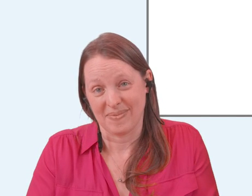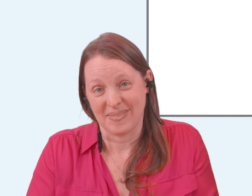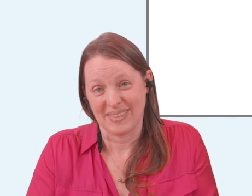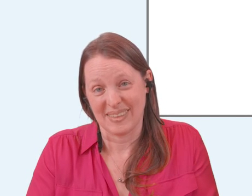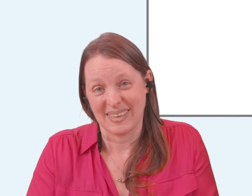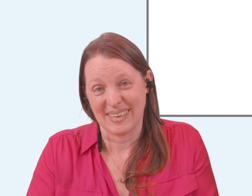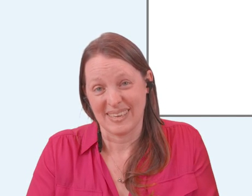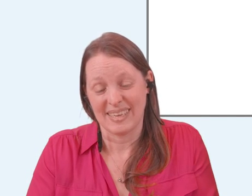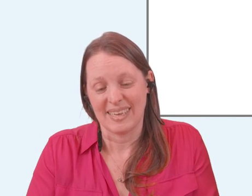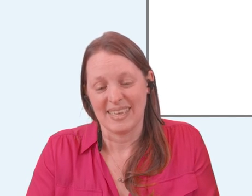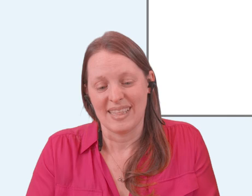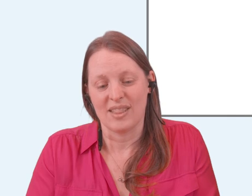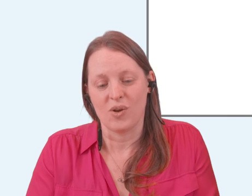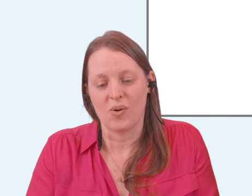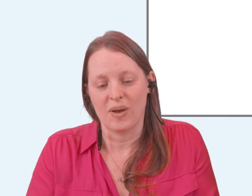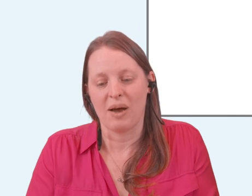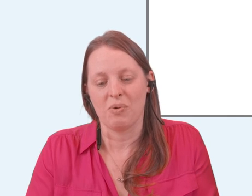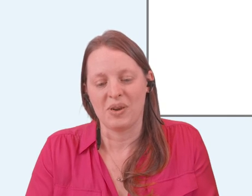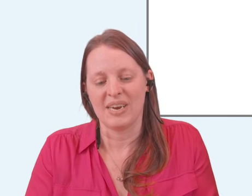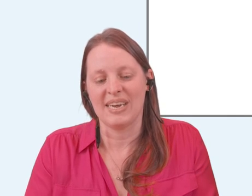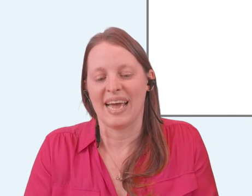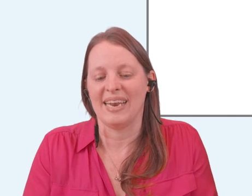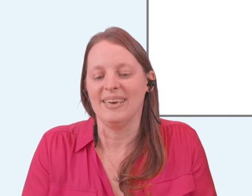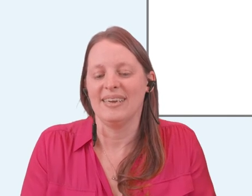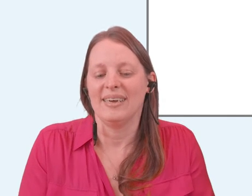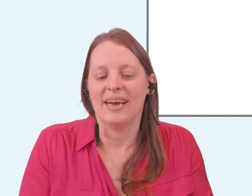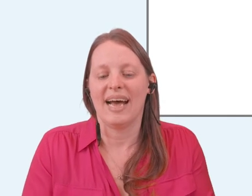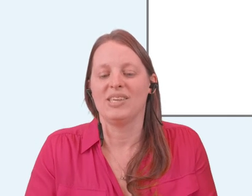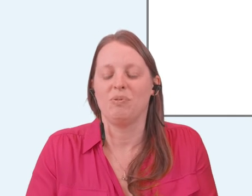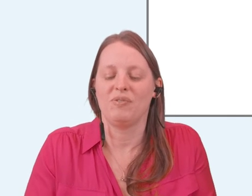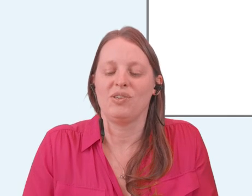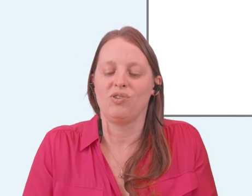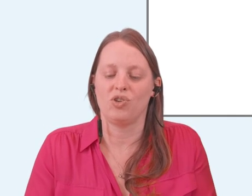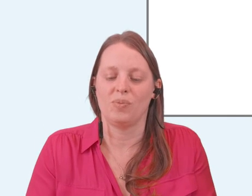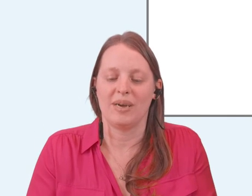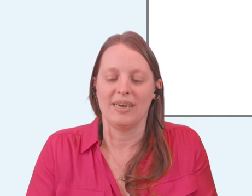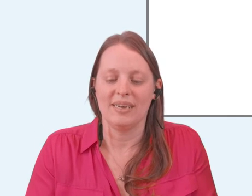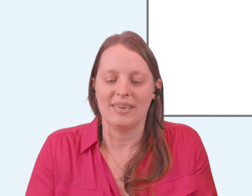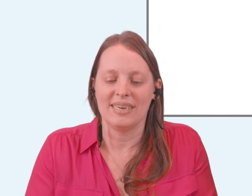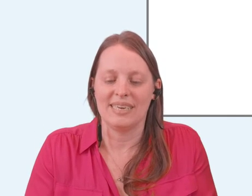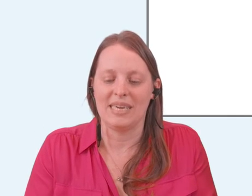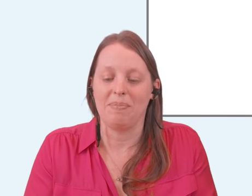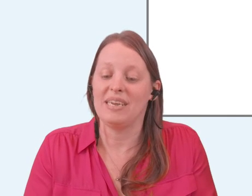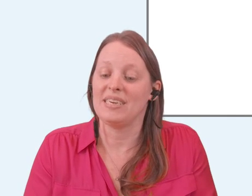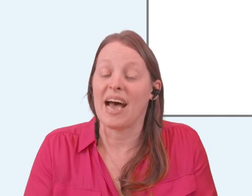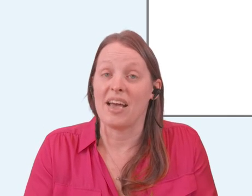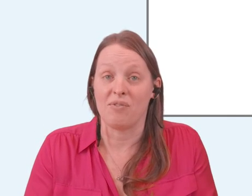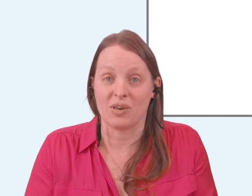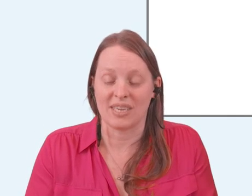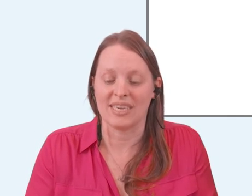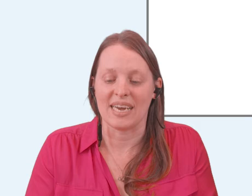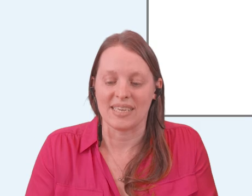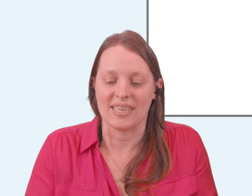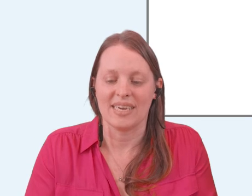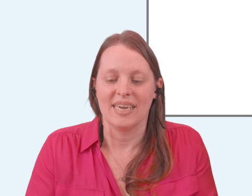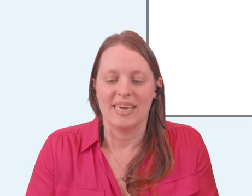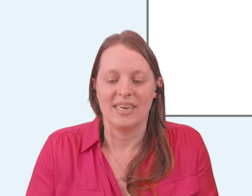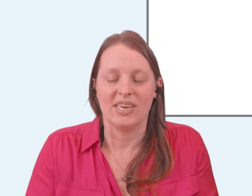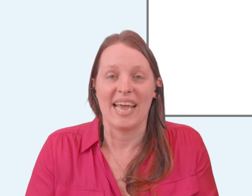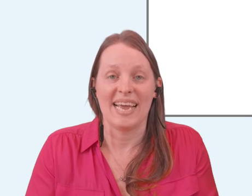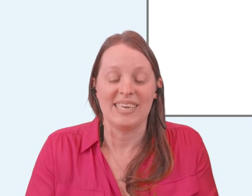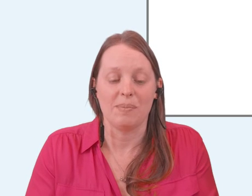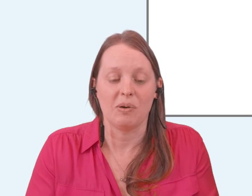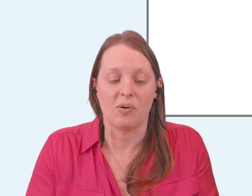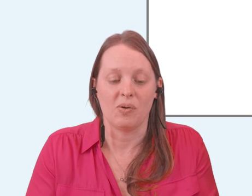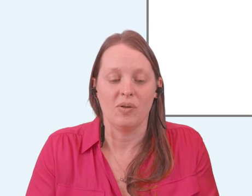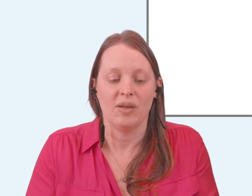Sorry, but I didn't understand the question. Sorry. I will read it again. Ask Professor Zuma to deeply dive or discuss